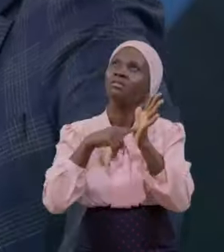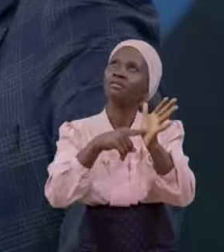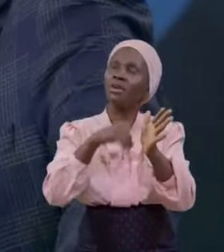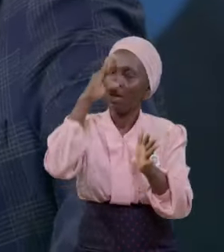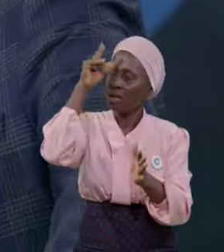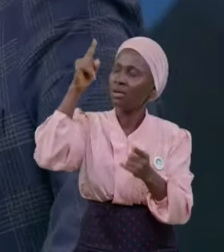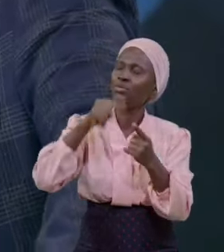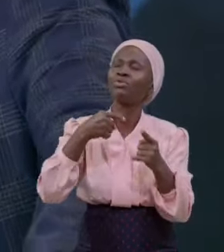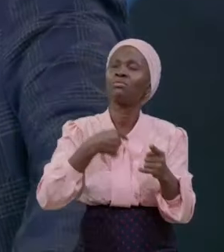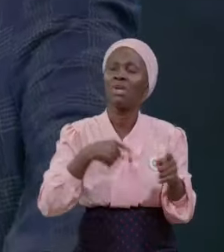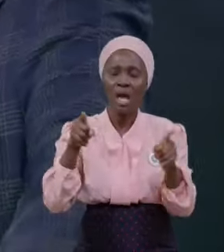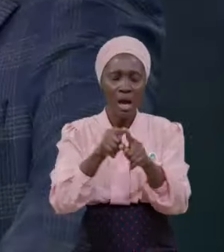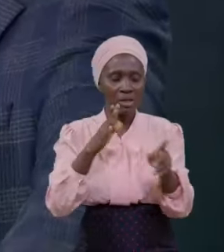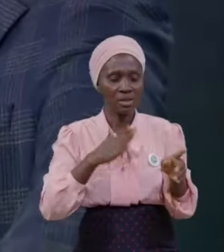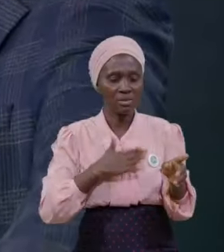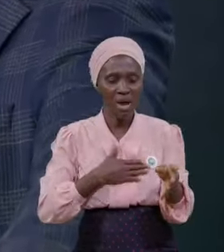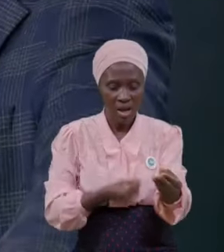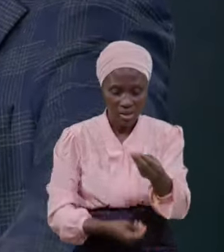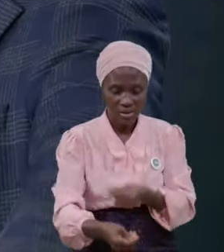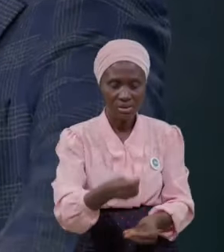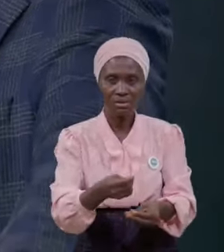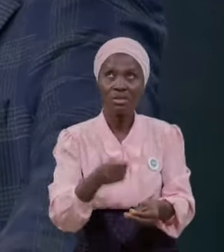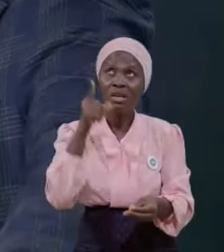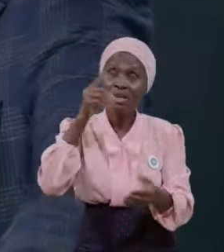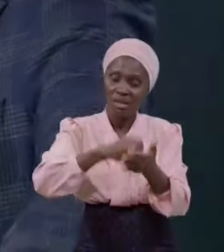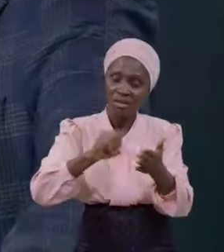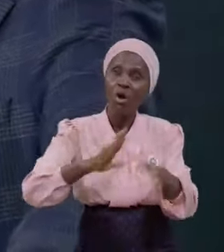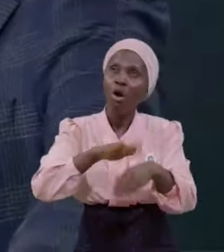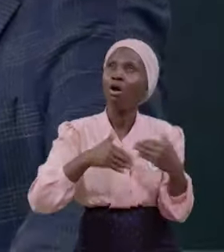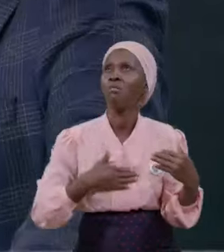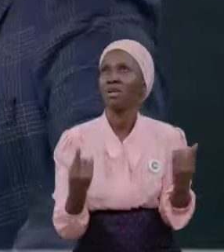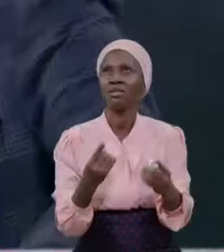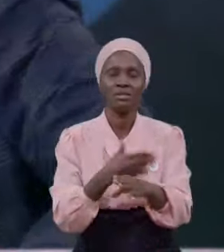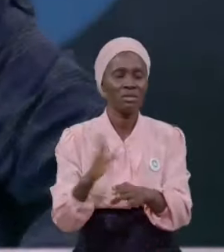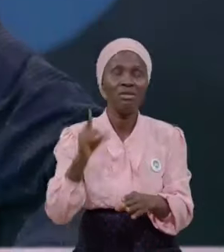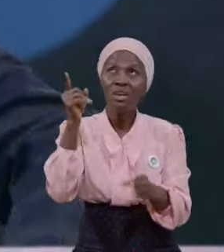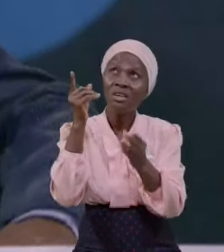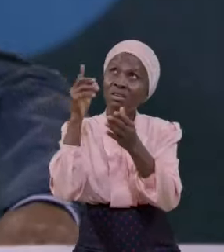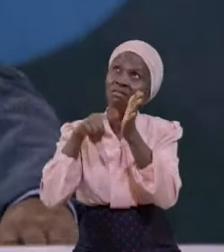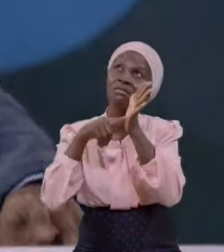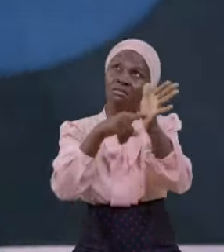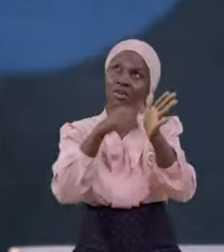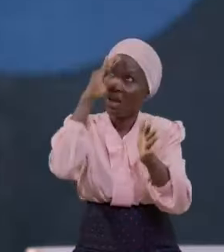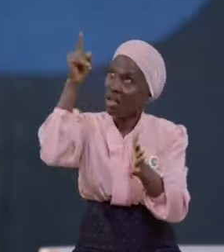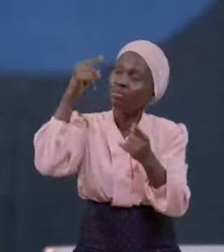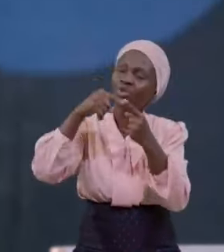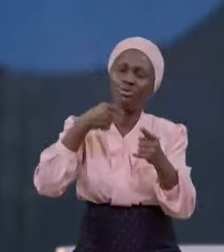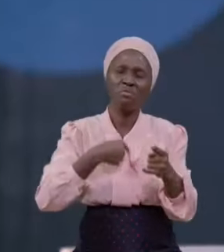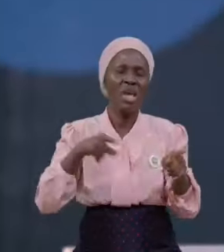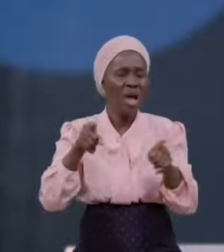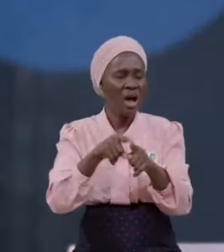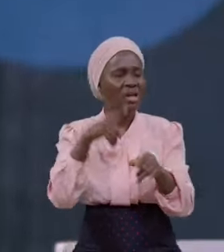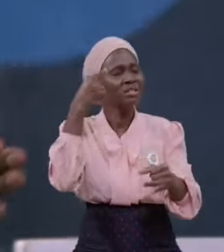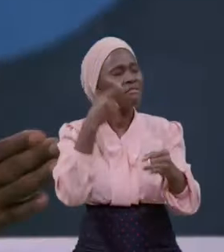He took all my sins away. He revealed him to me as the final sacrifice. He revealed